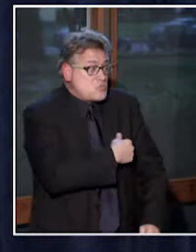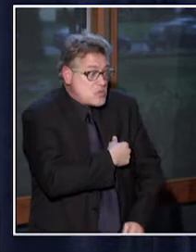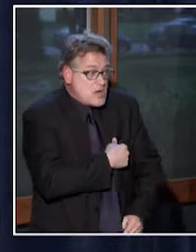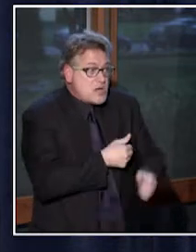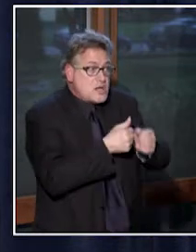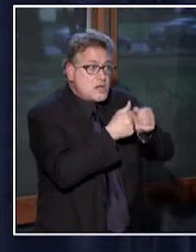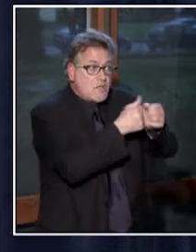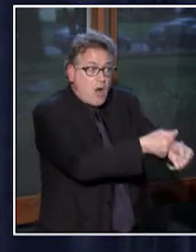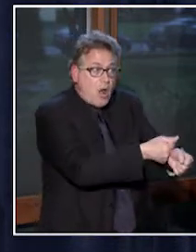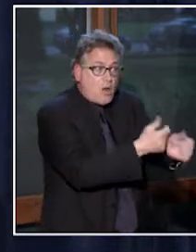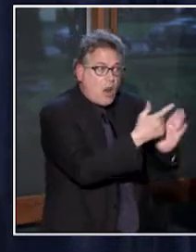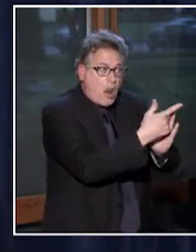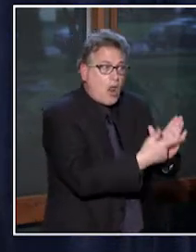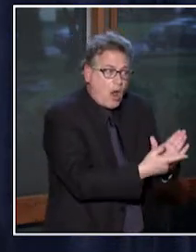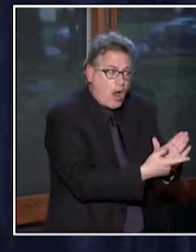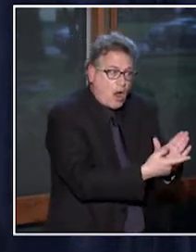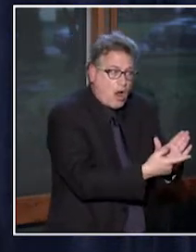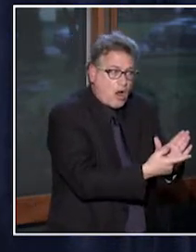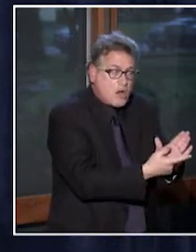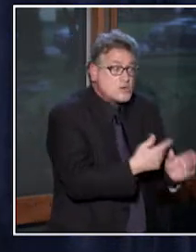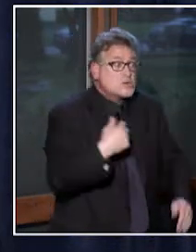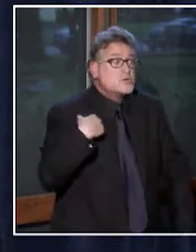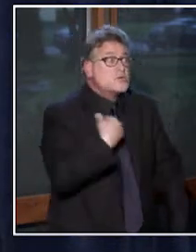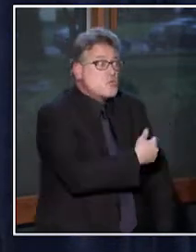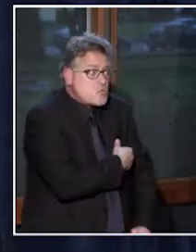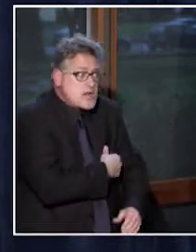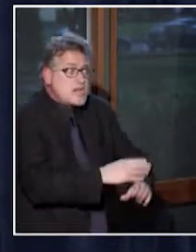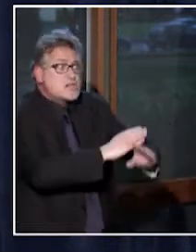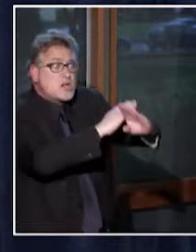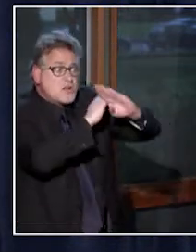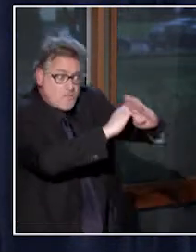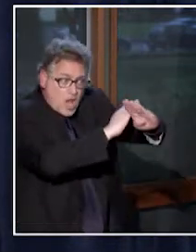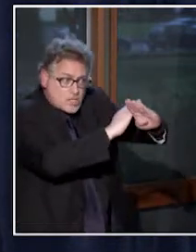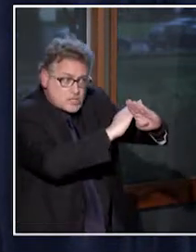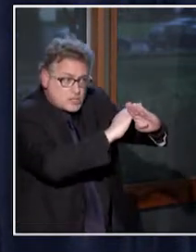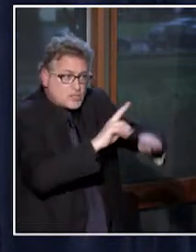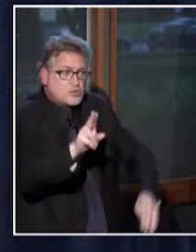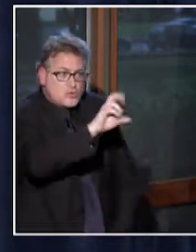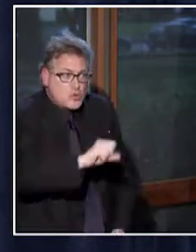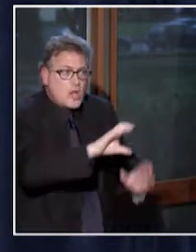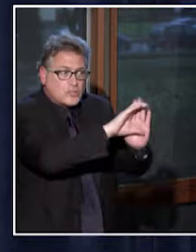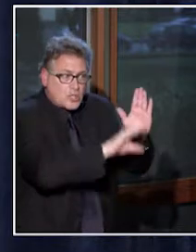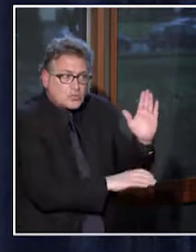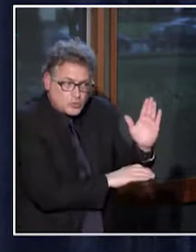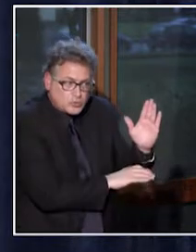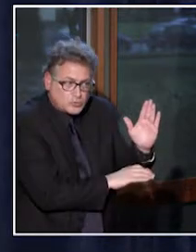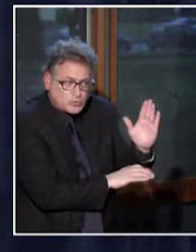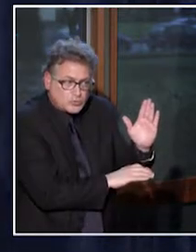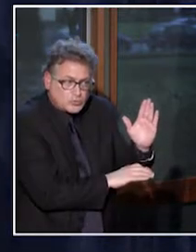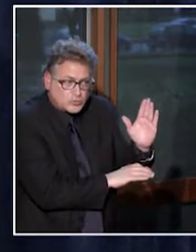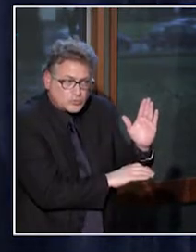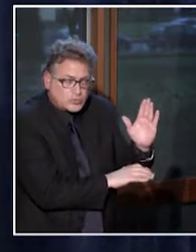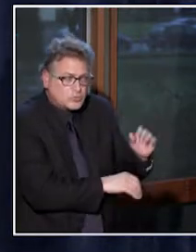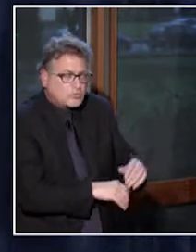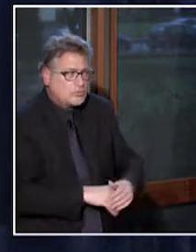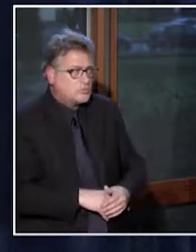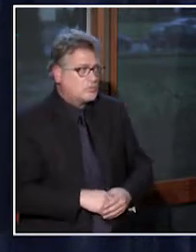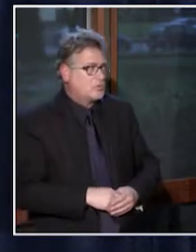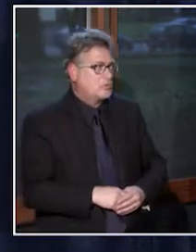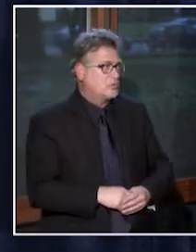by the law. We are defending the U.S. Constitution. And